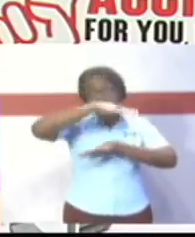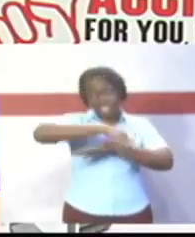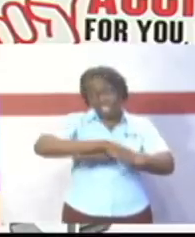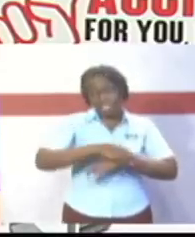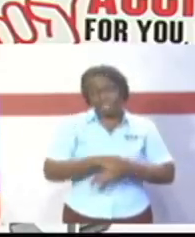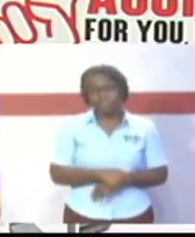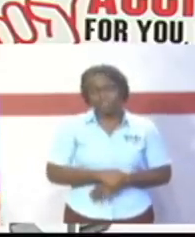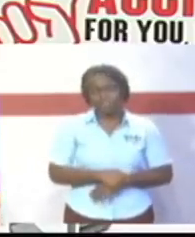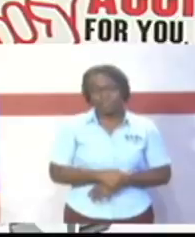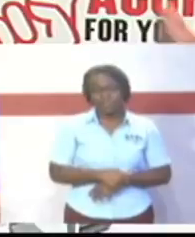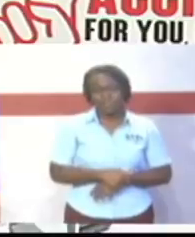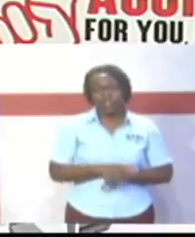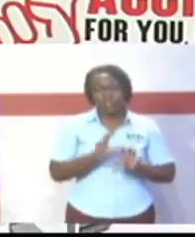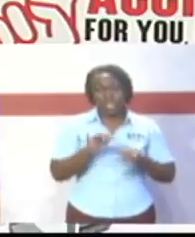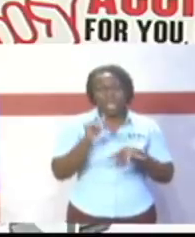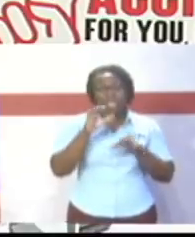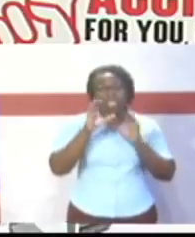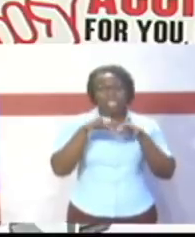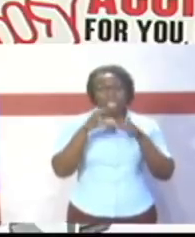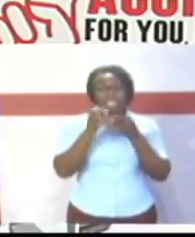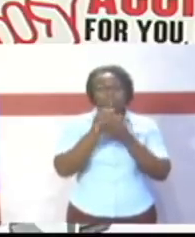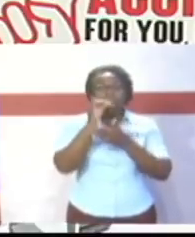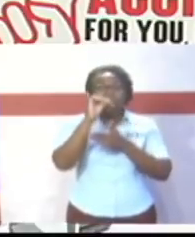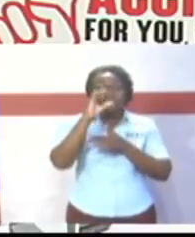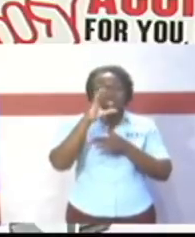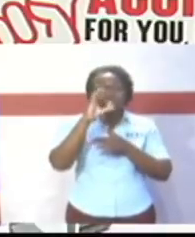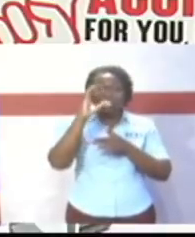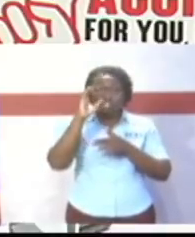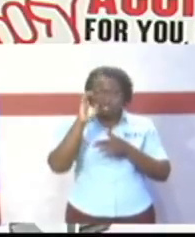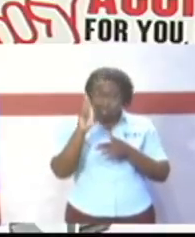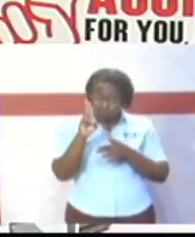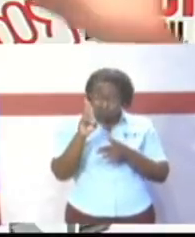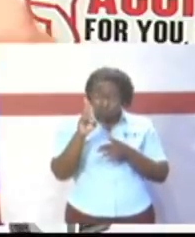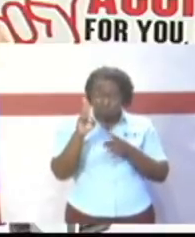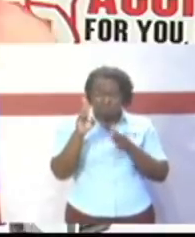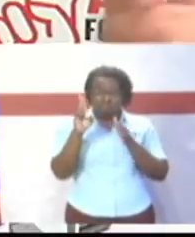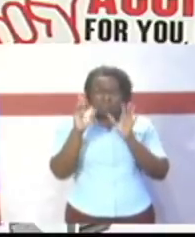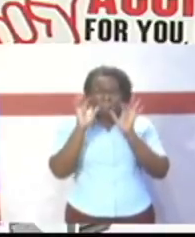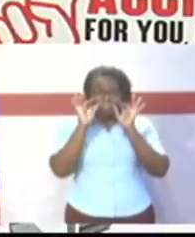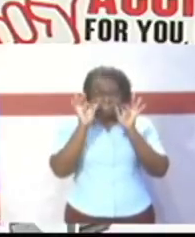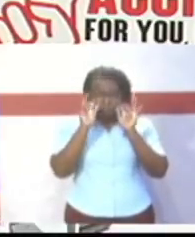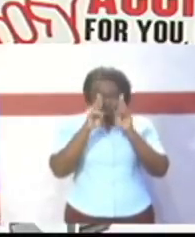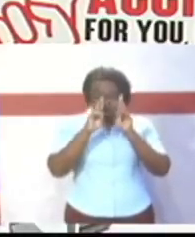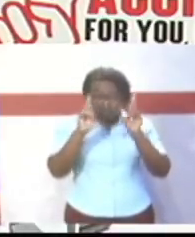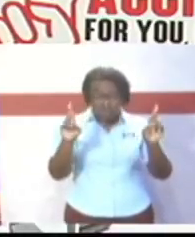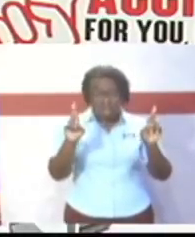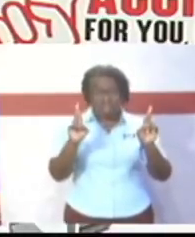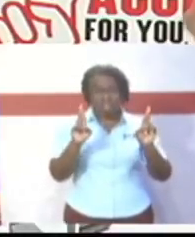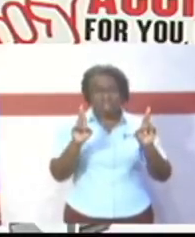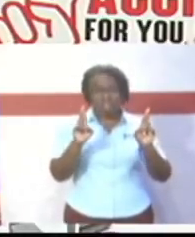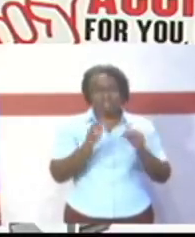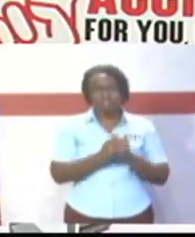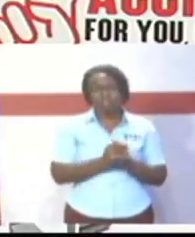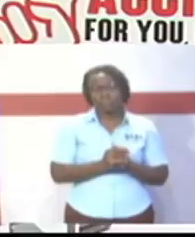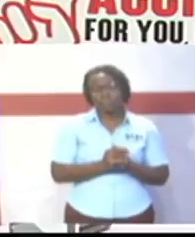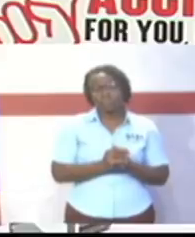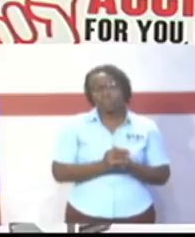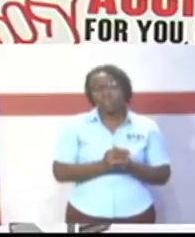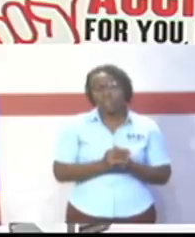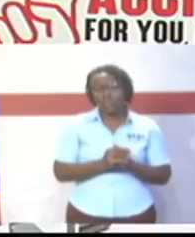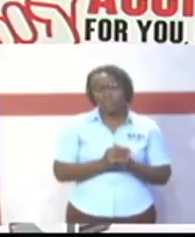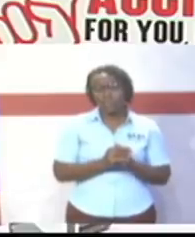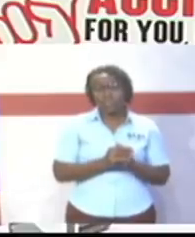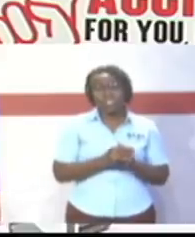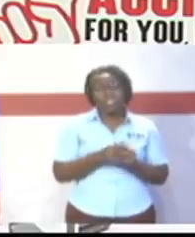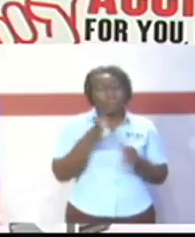capacity, because this is what we are seeing now, patients are presenting late. You would have heard Dr. Richards say, one doctor had to spend 1